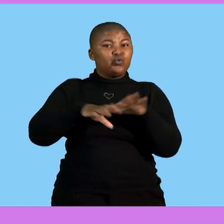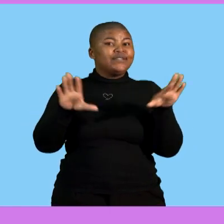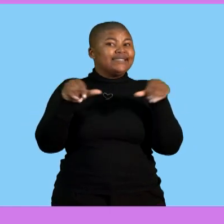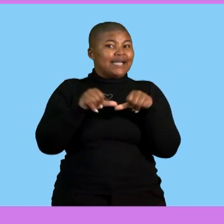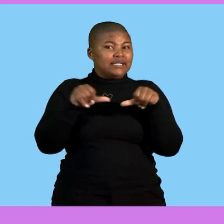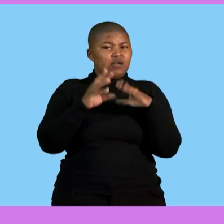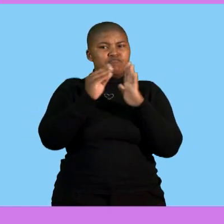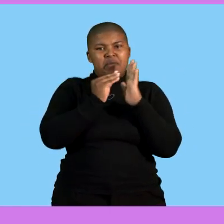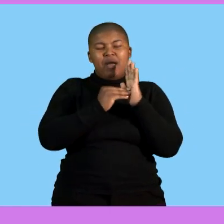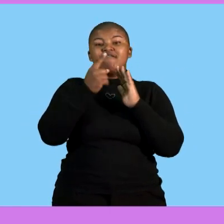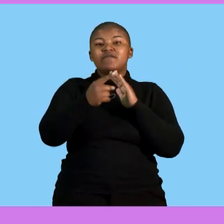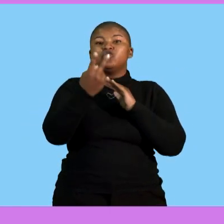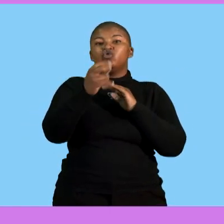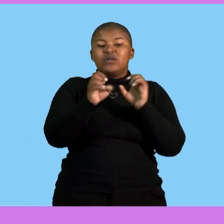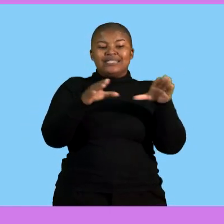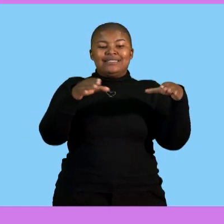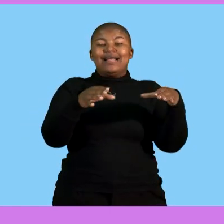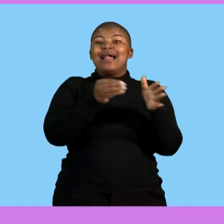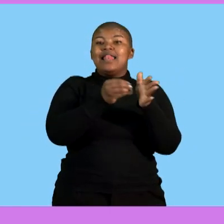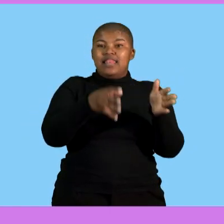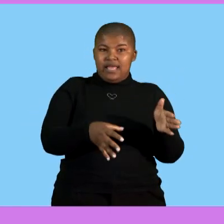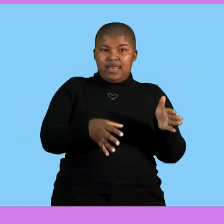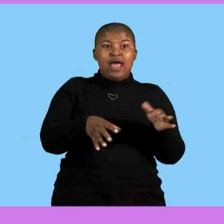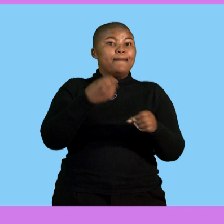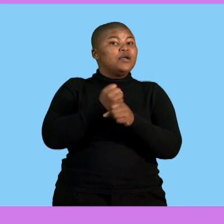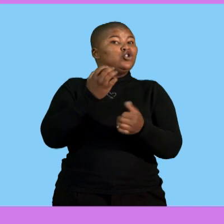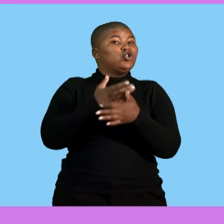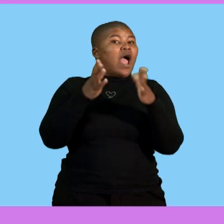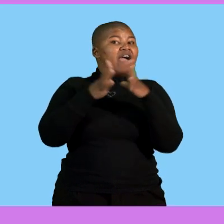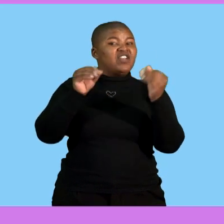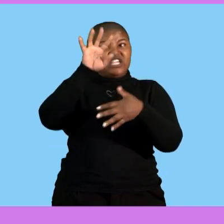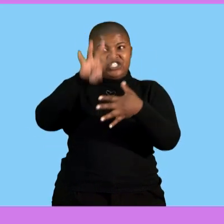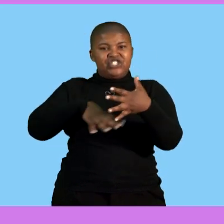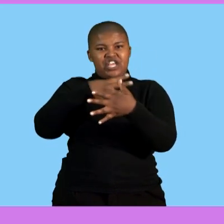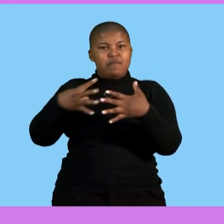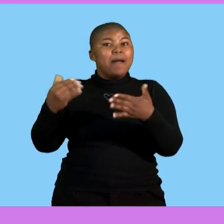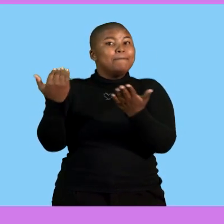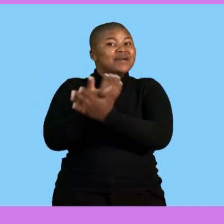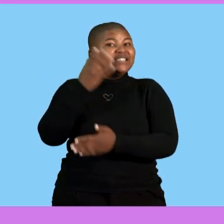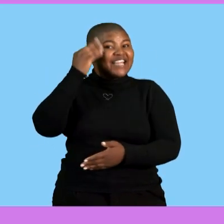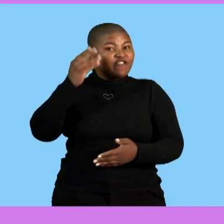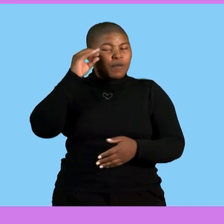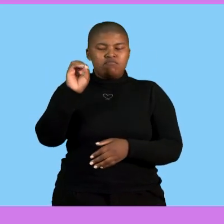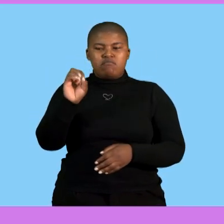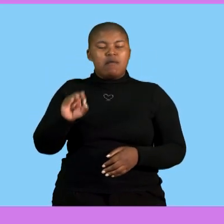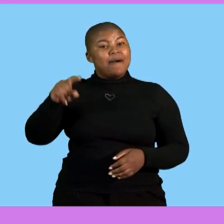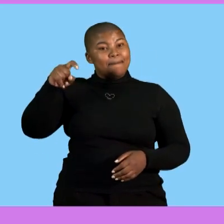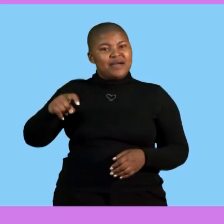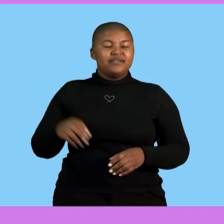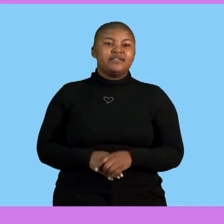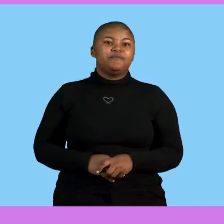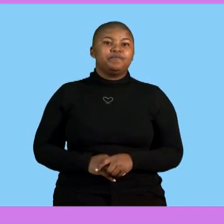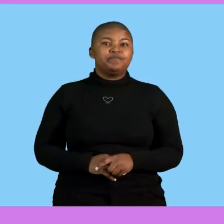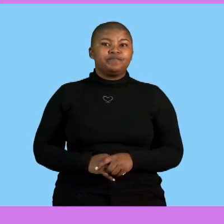recorded below for 20 learners in the class. Complete the table below by filling the missing